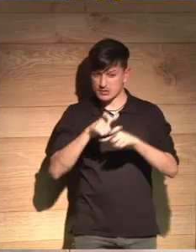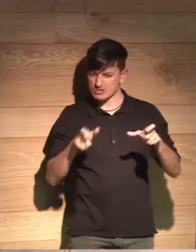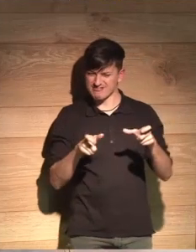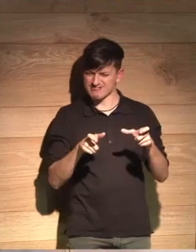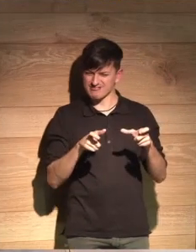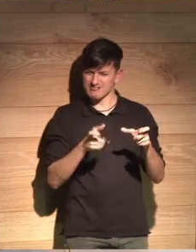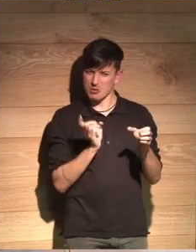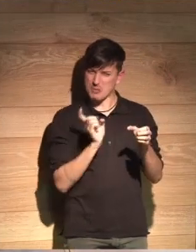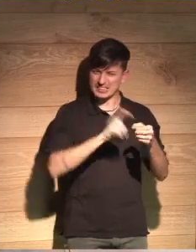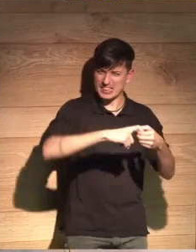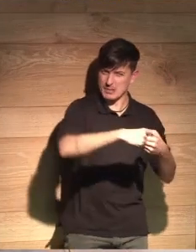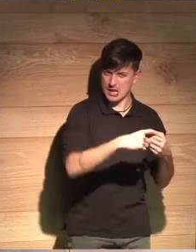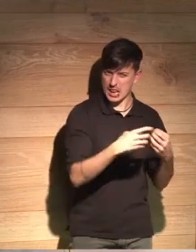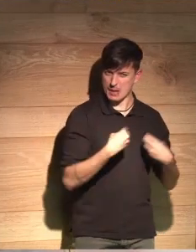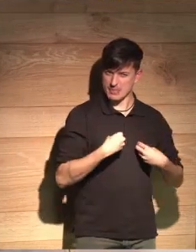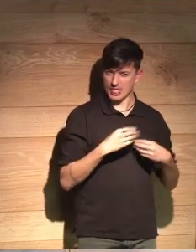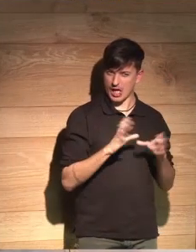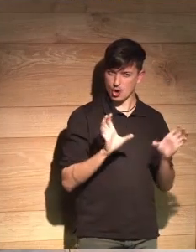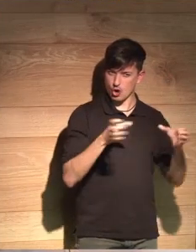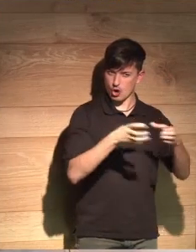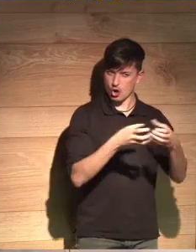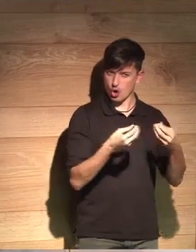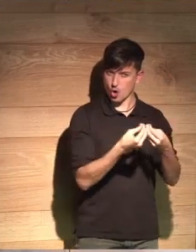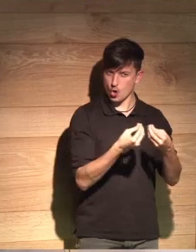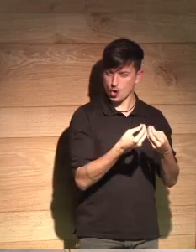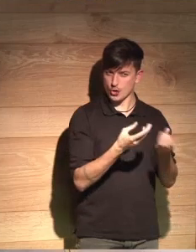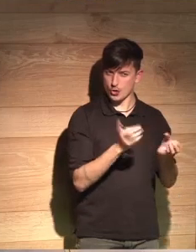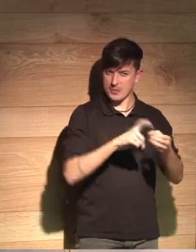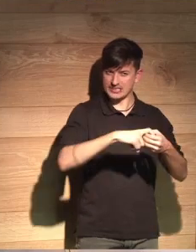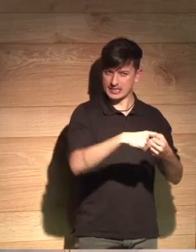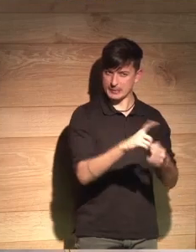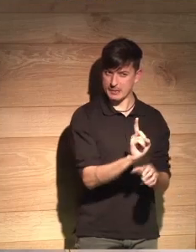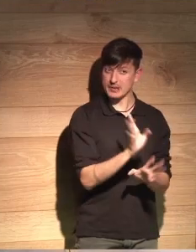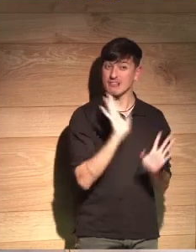to Civitas, to the collectivity in any way.